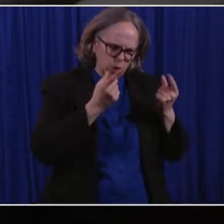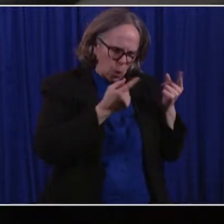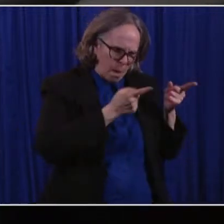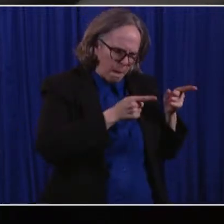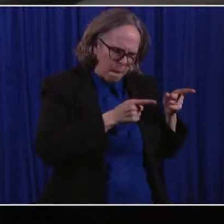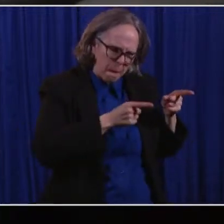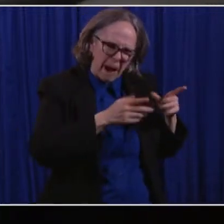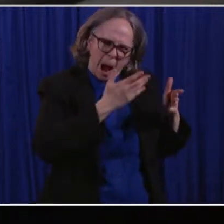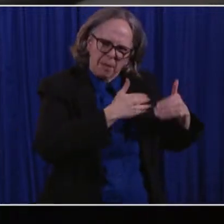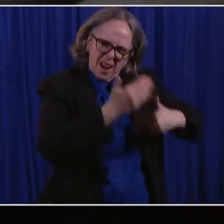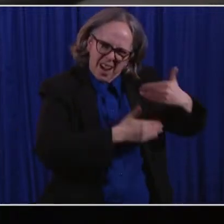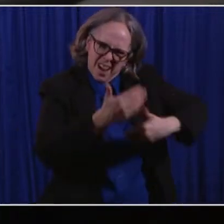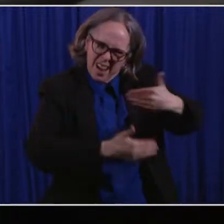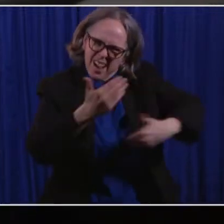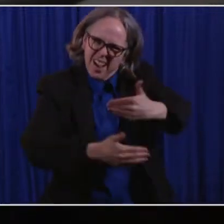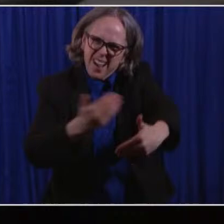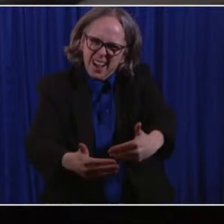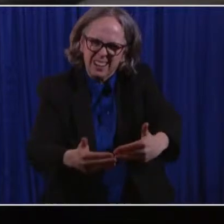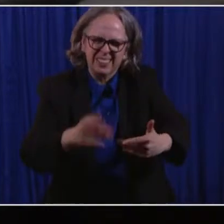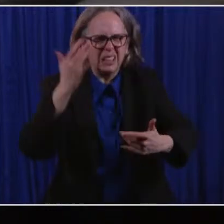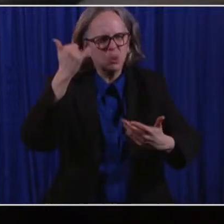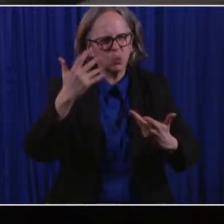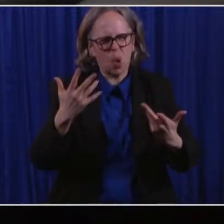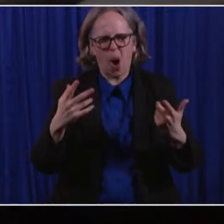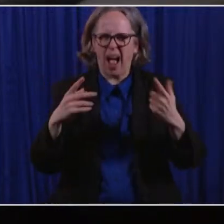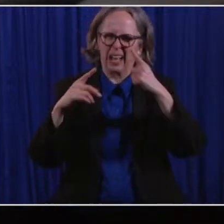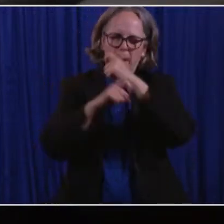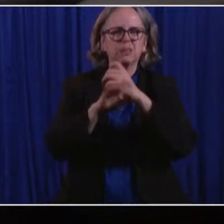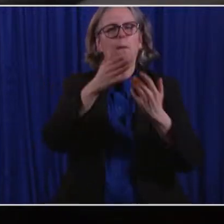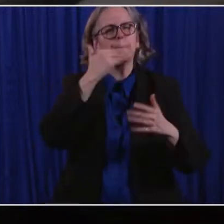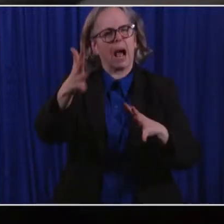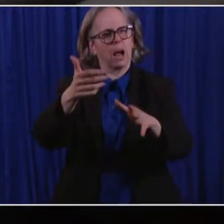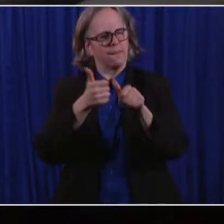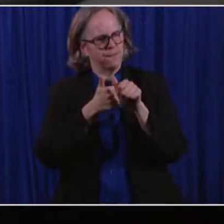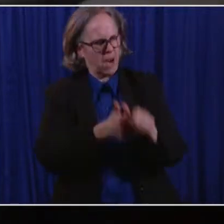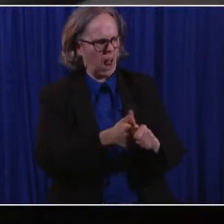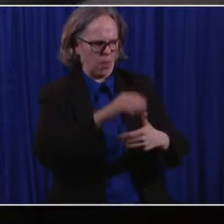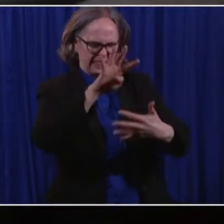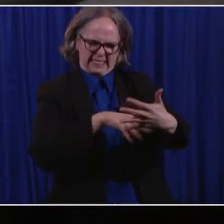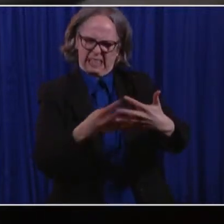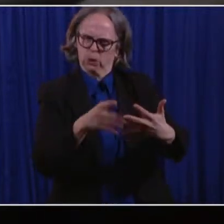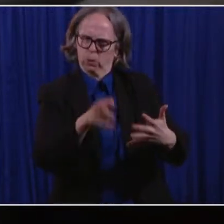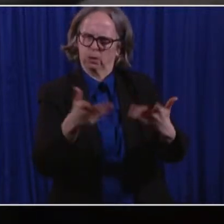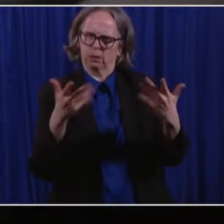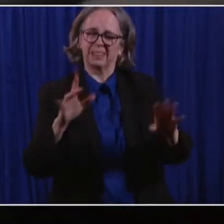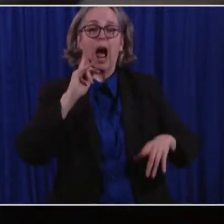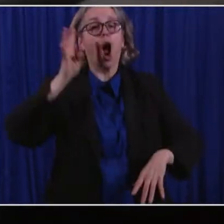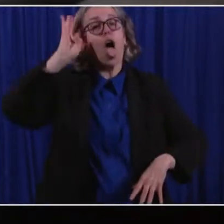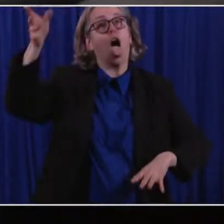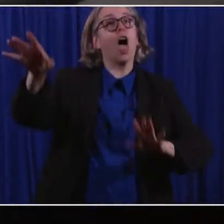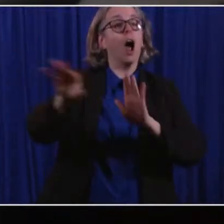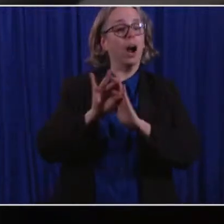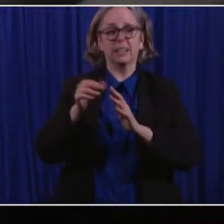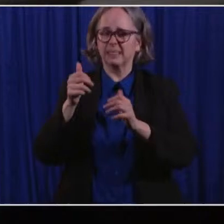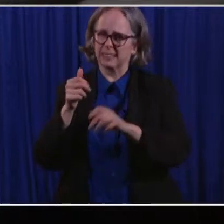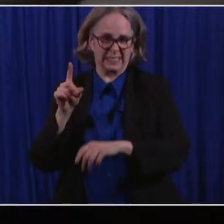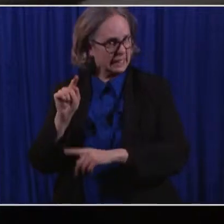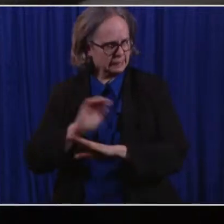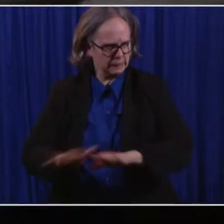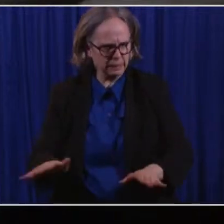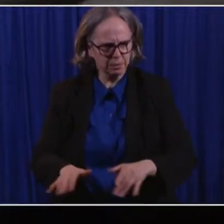it. When you and I spoke over the last several days, you had asked me, is there any way that we can get it done sooner? And it's a